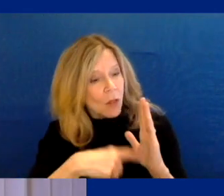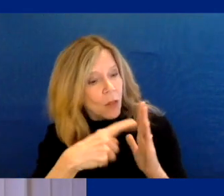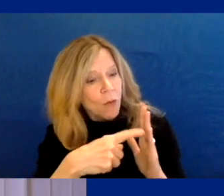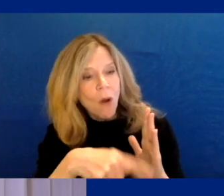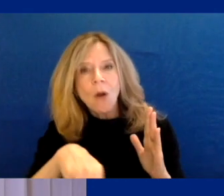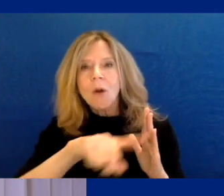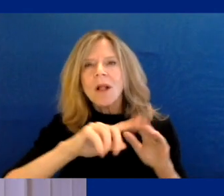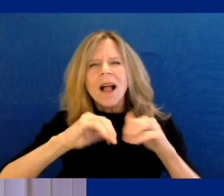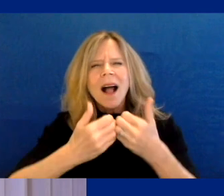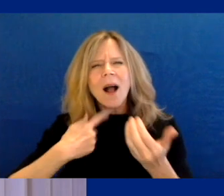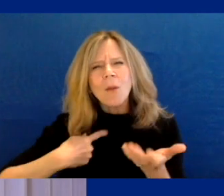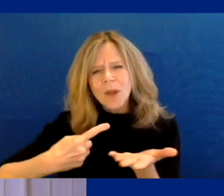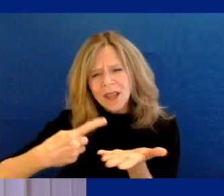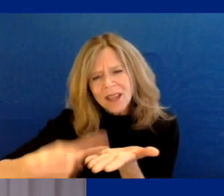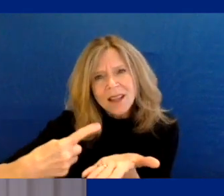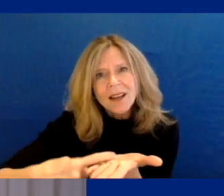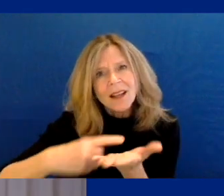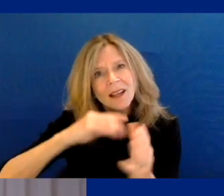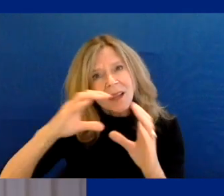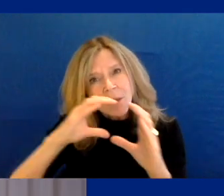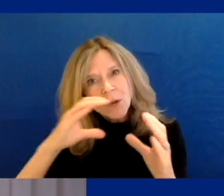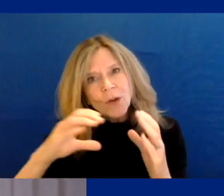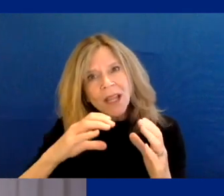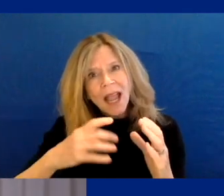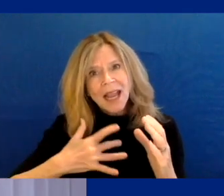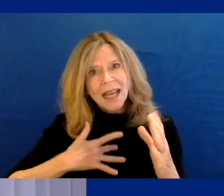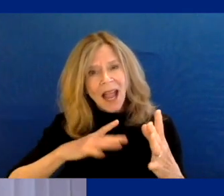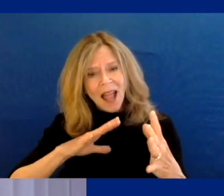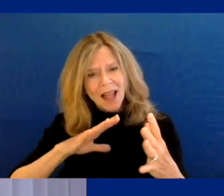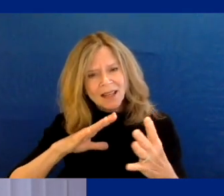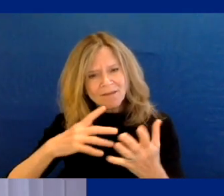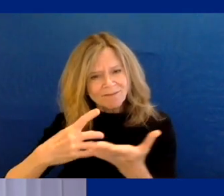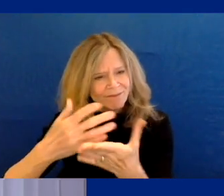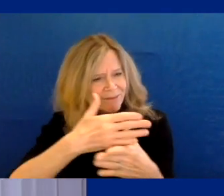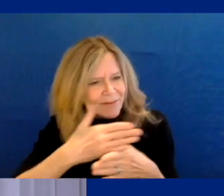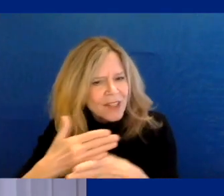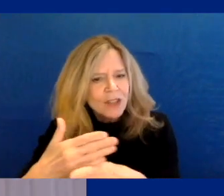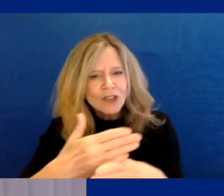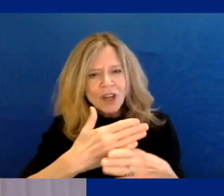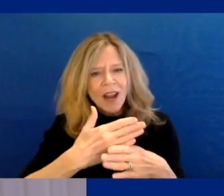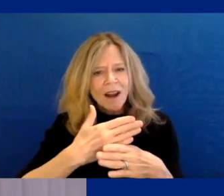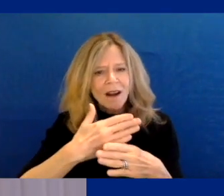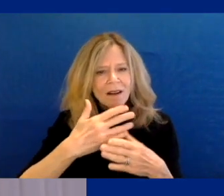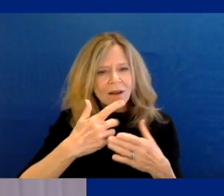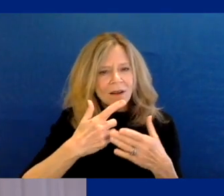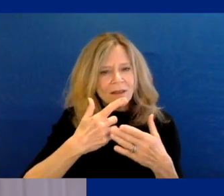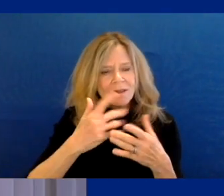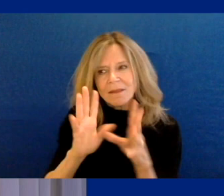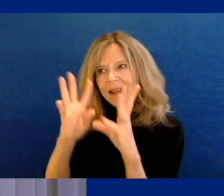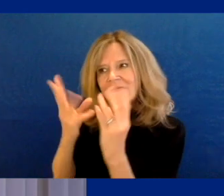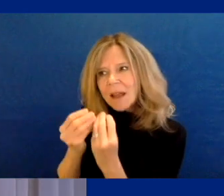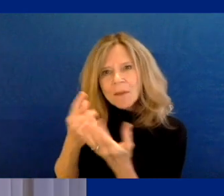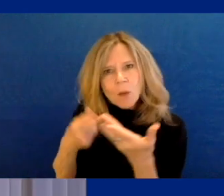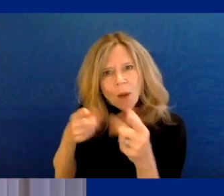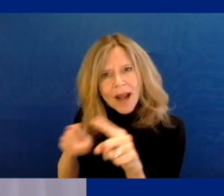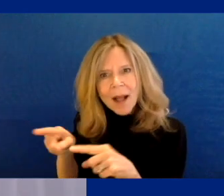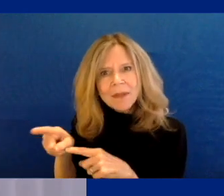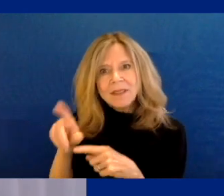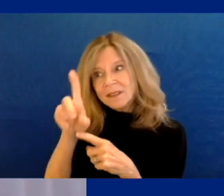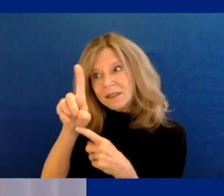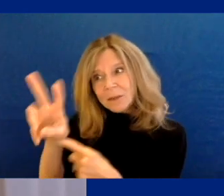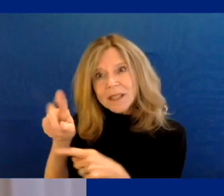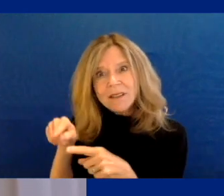in thinking about how we talk about, how we communicate and connect with about family